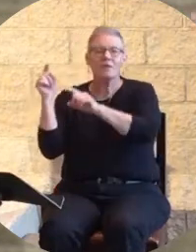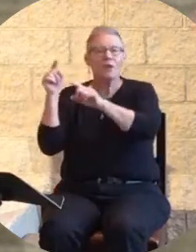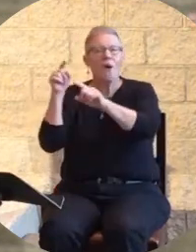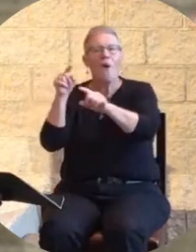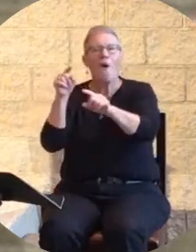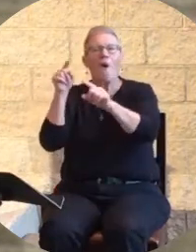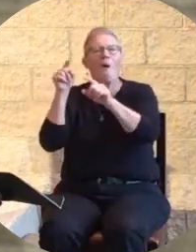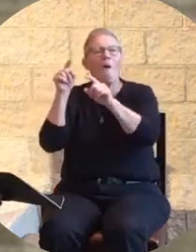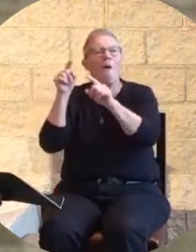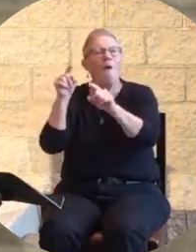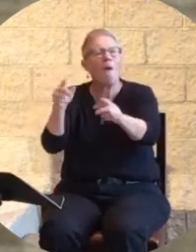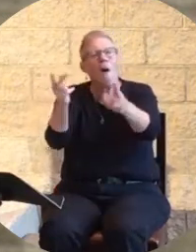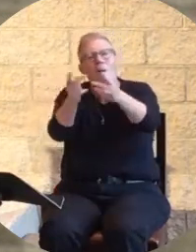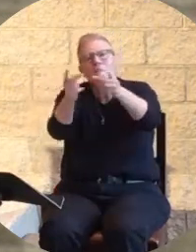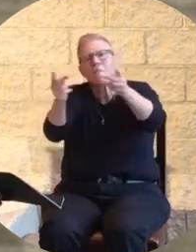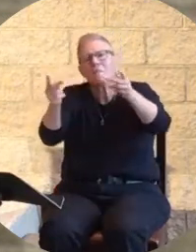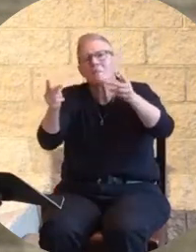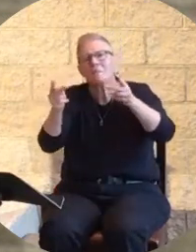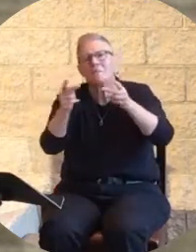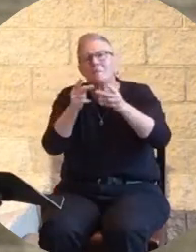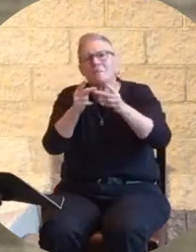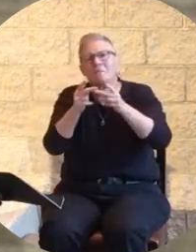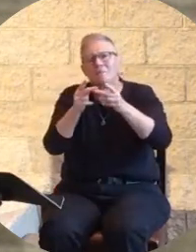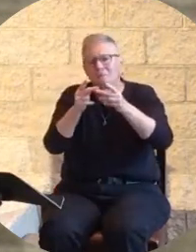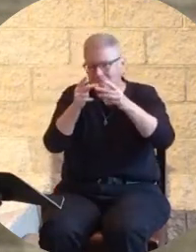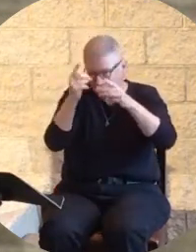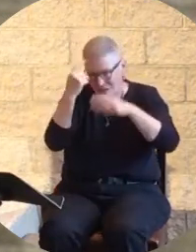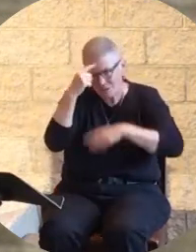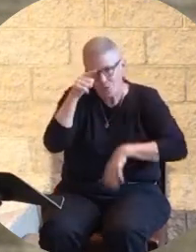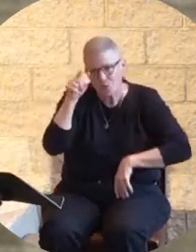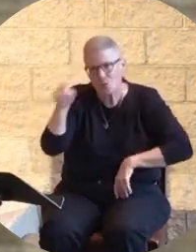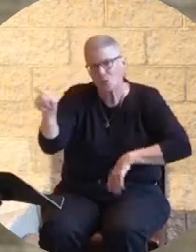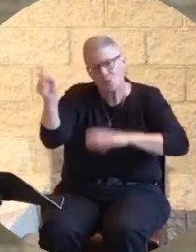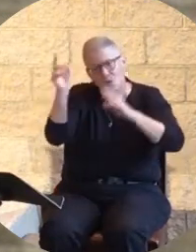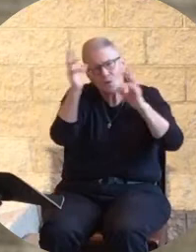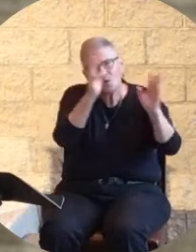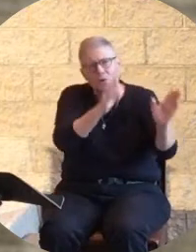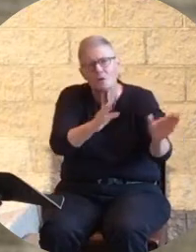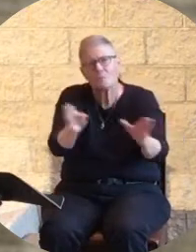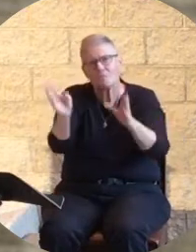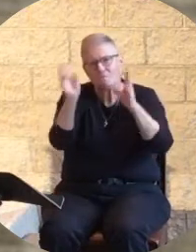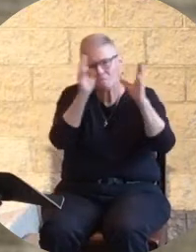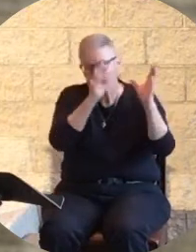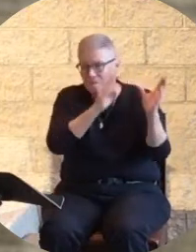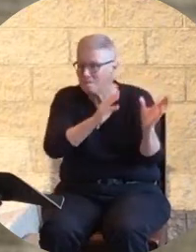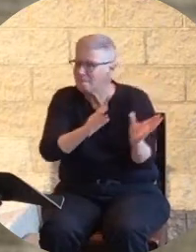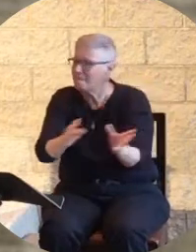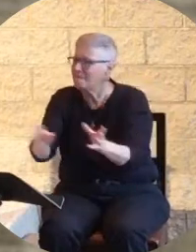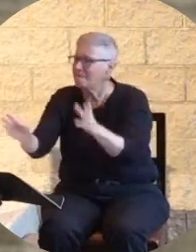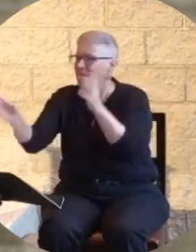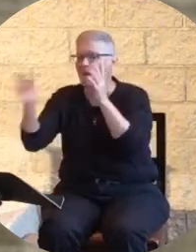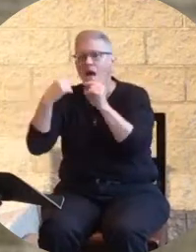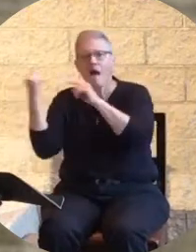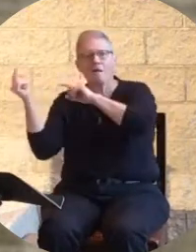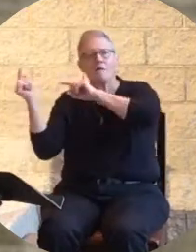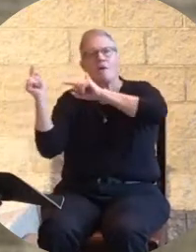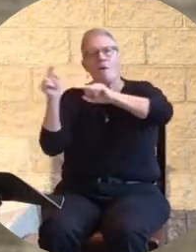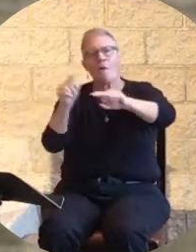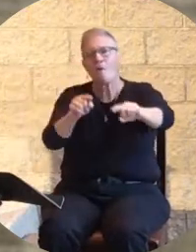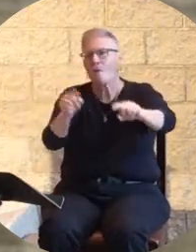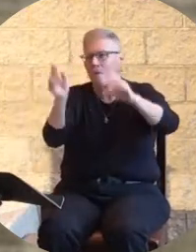prepare a place for you. I go to prepare a place for